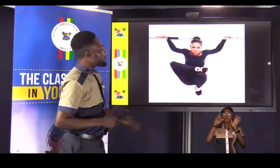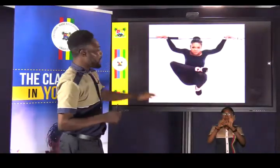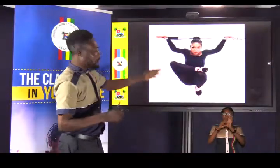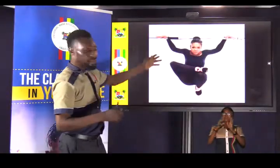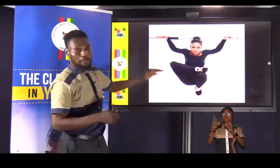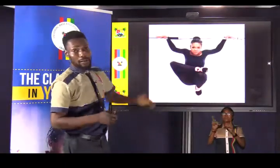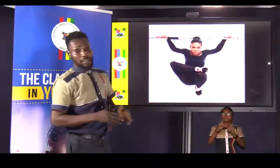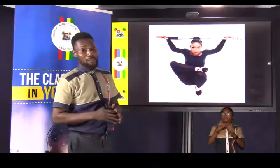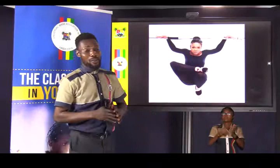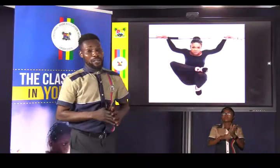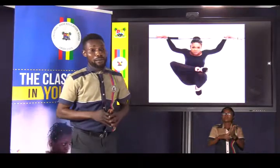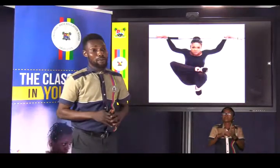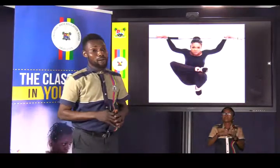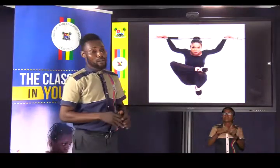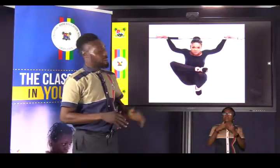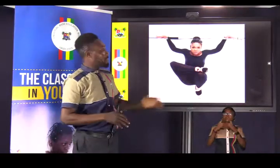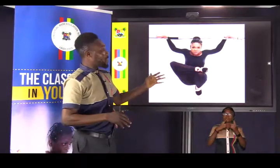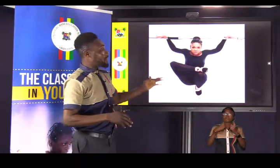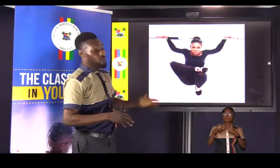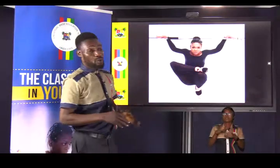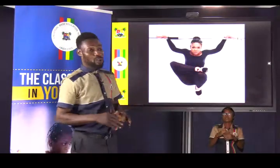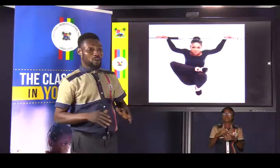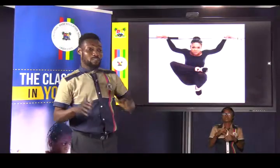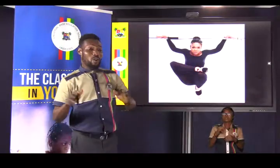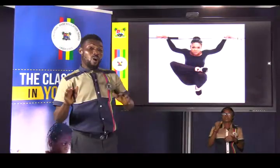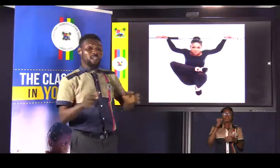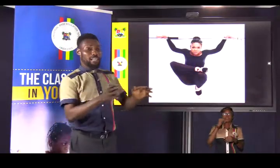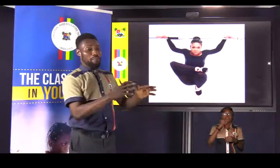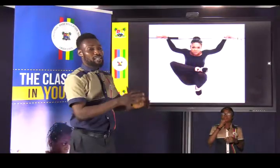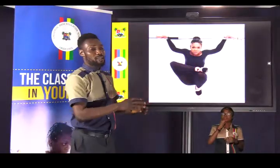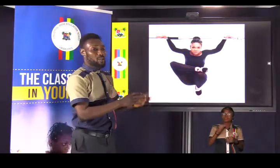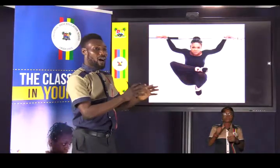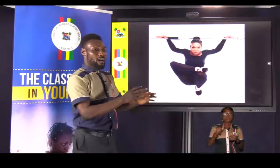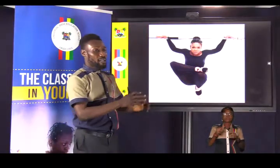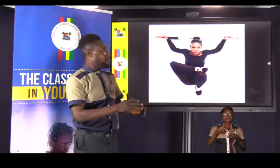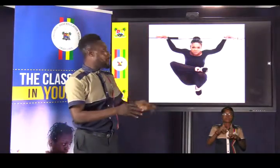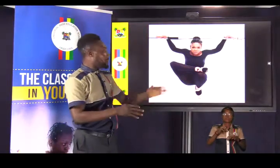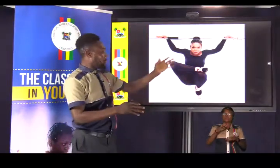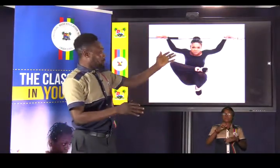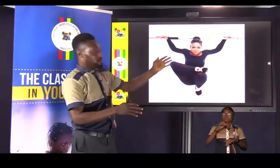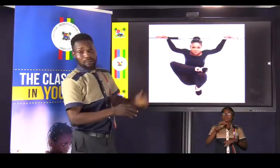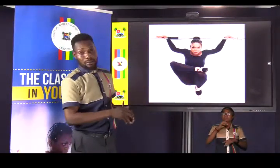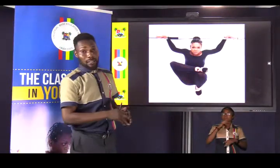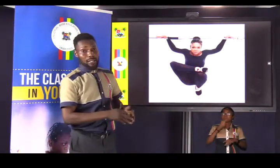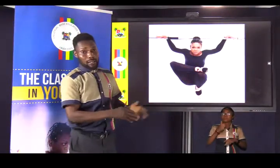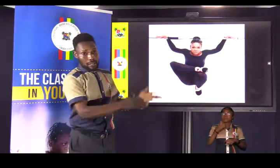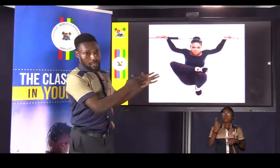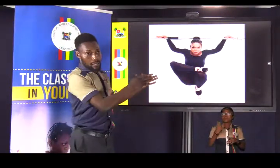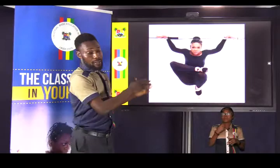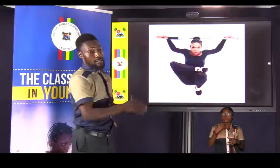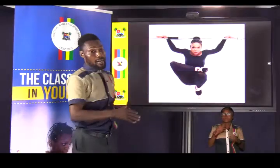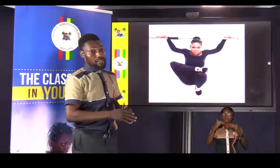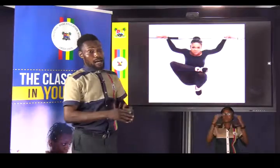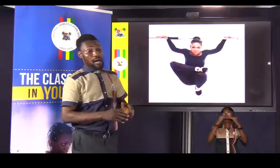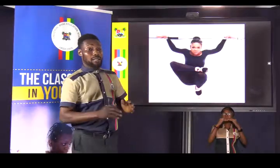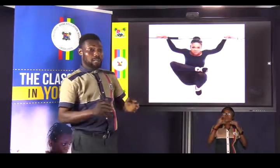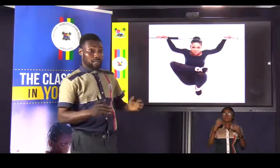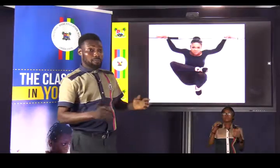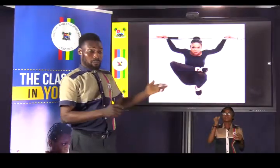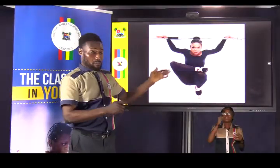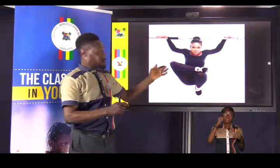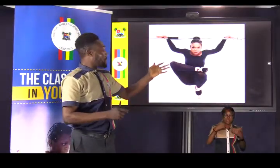This is the person I'm talking about. You know, I told you it's not only limited to academics. She is a dancer,